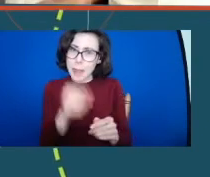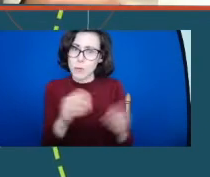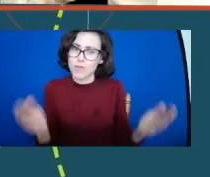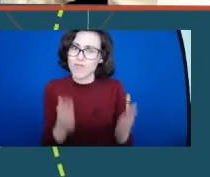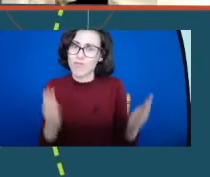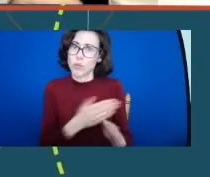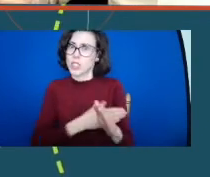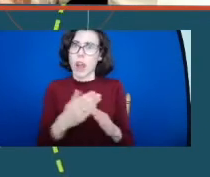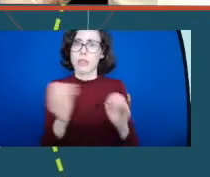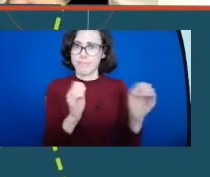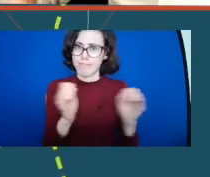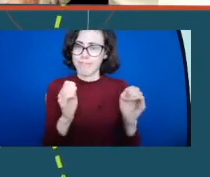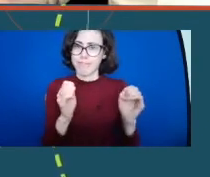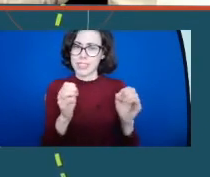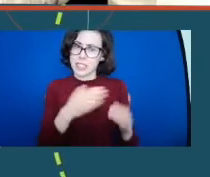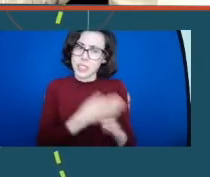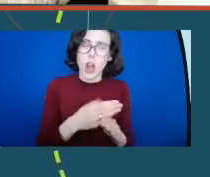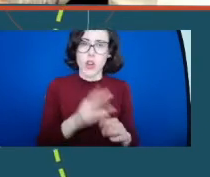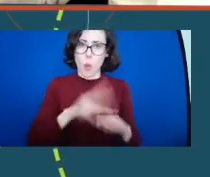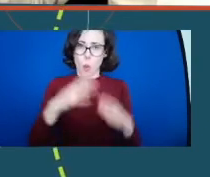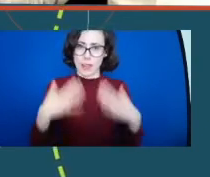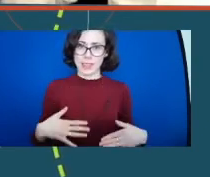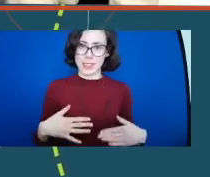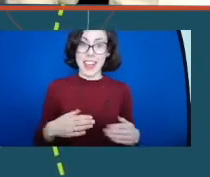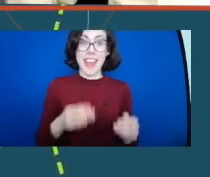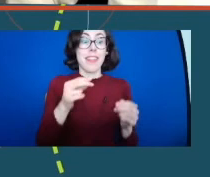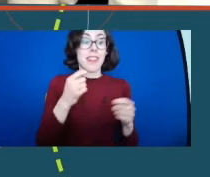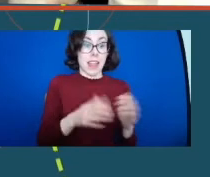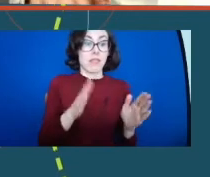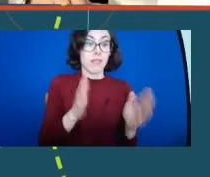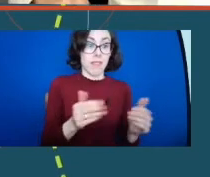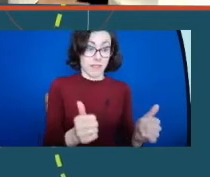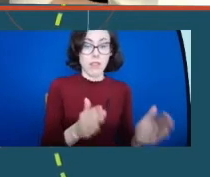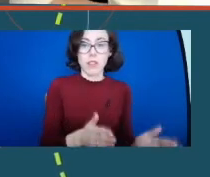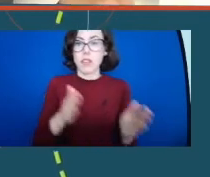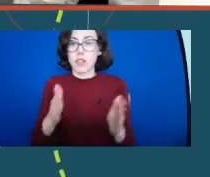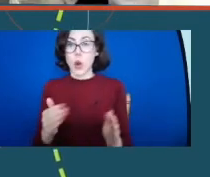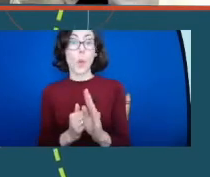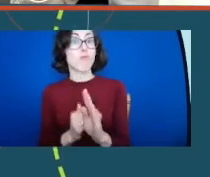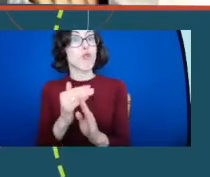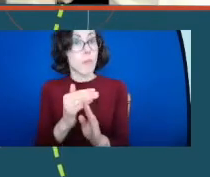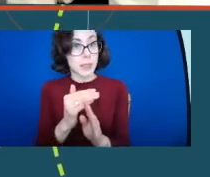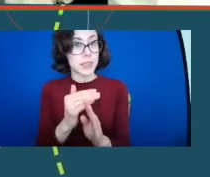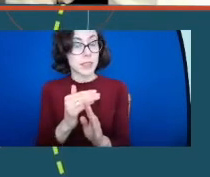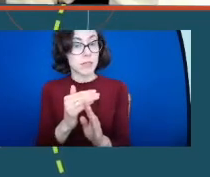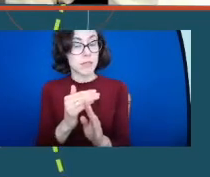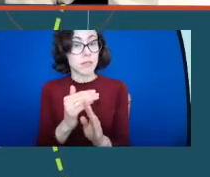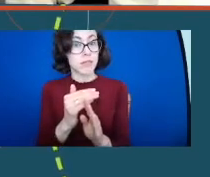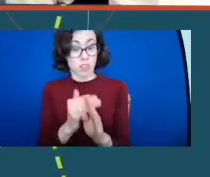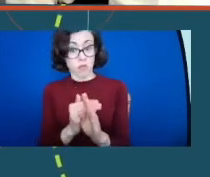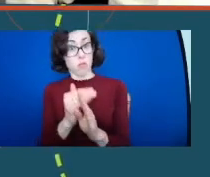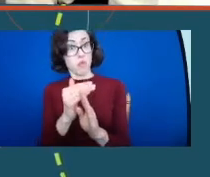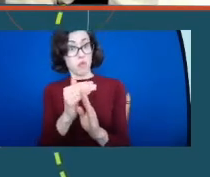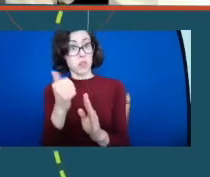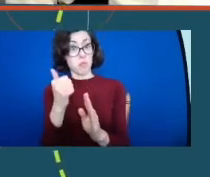then from there, you want to get into the dimensions of improvement. And finally, once they get to a level of improvement and they start to level off, then